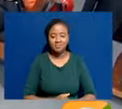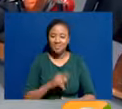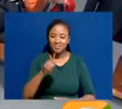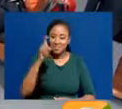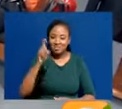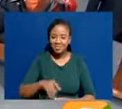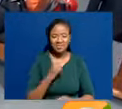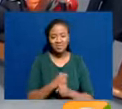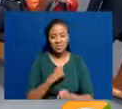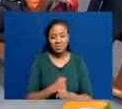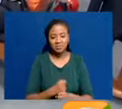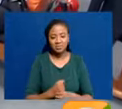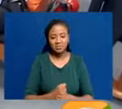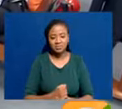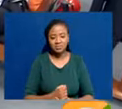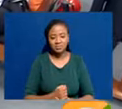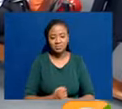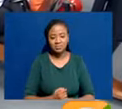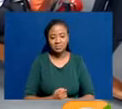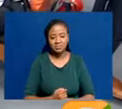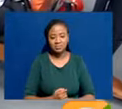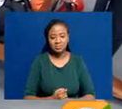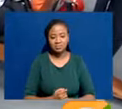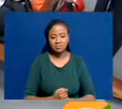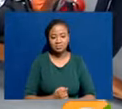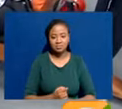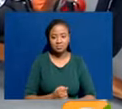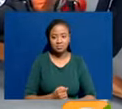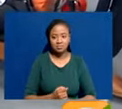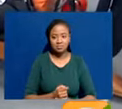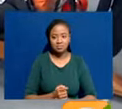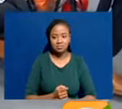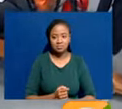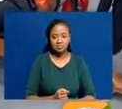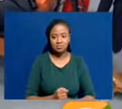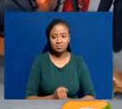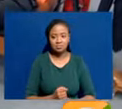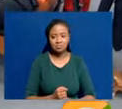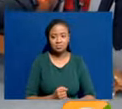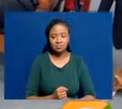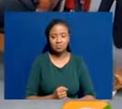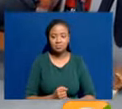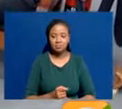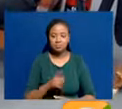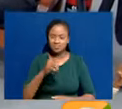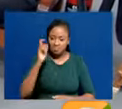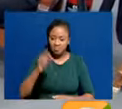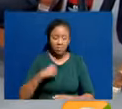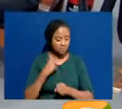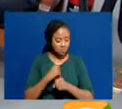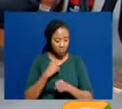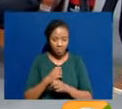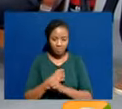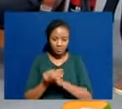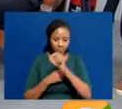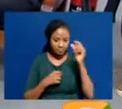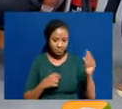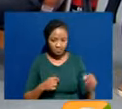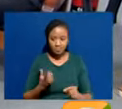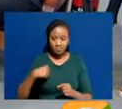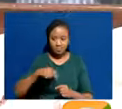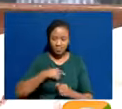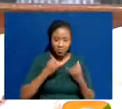done. That's why every morning, till late night, that's what we are doing.